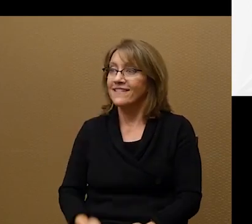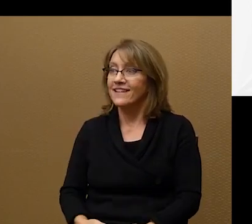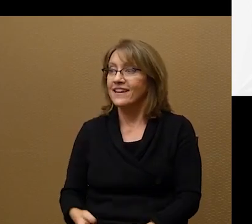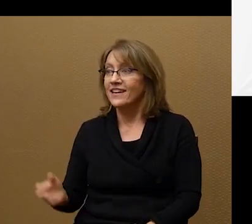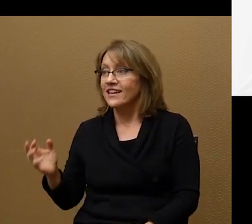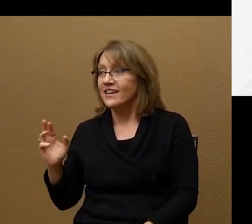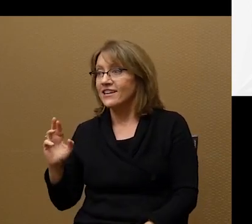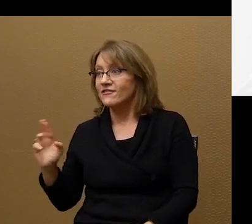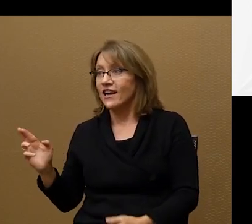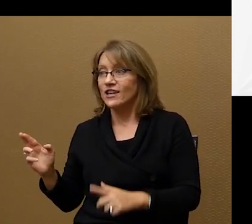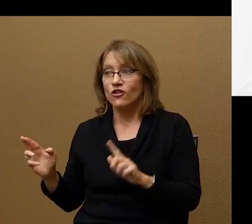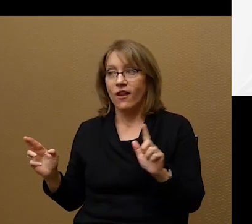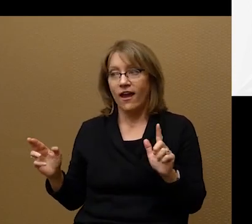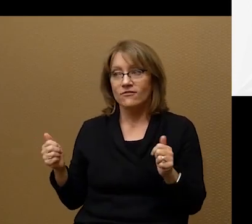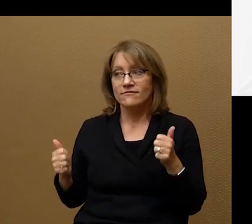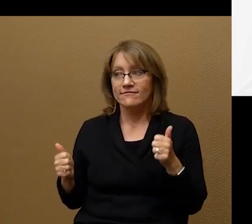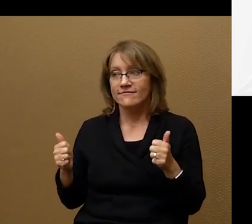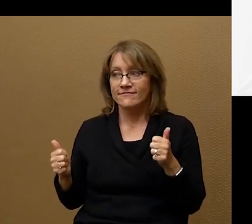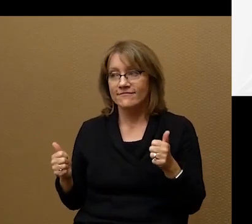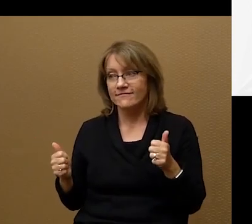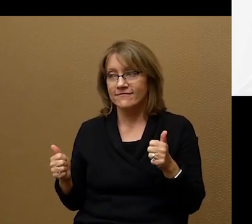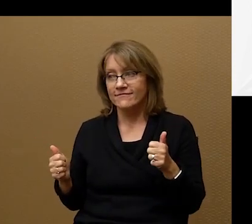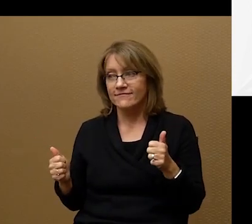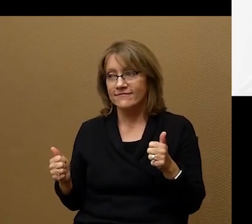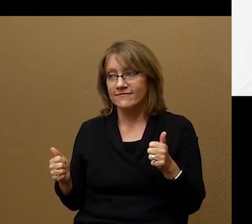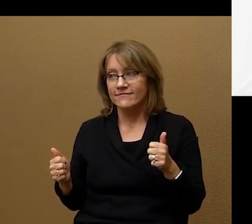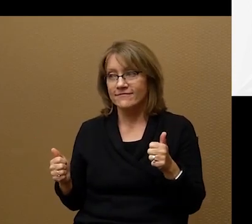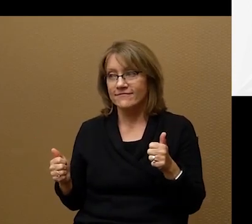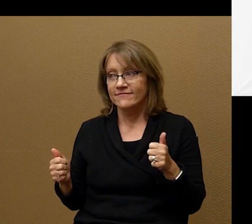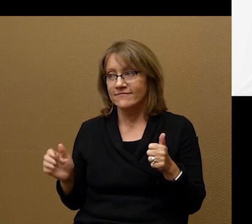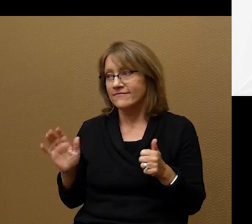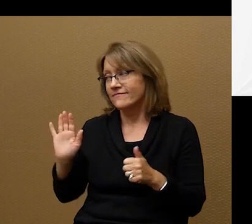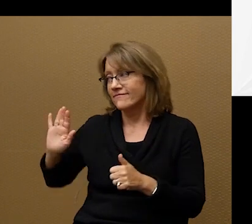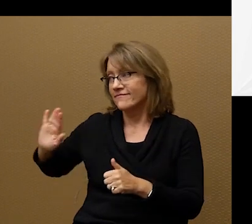right or the one on the left? Probably most of us would say the one on the left.